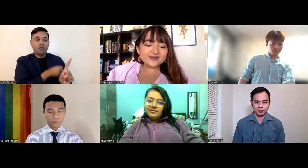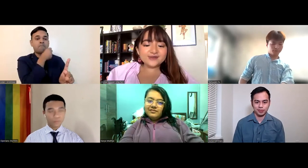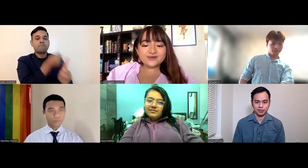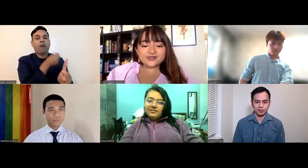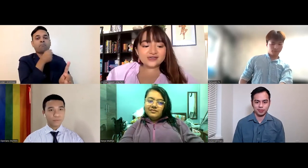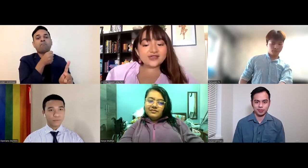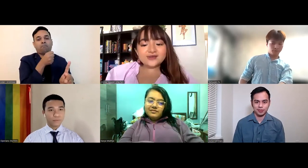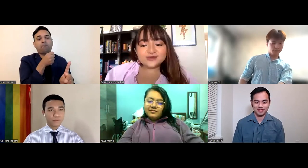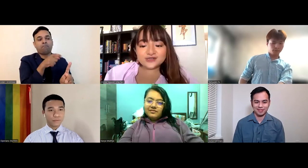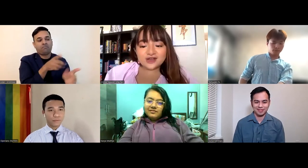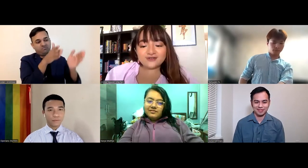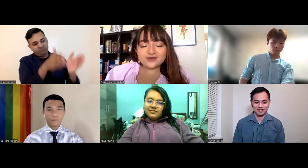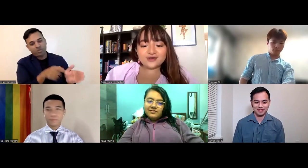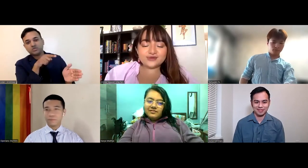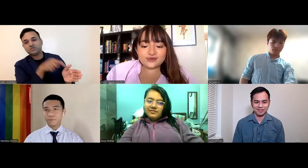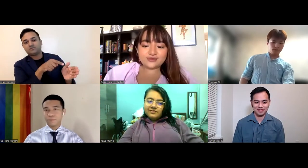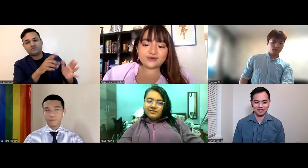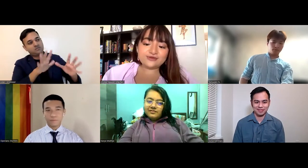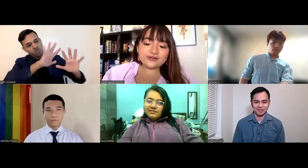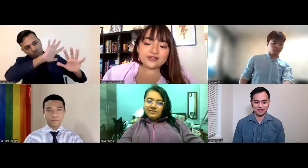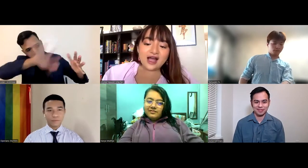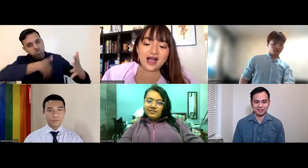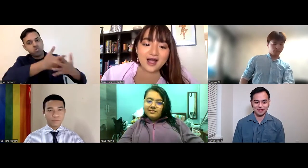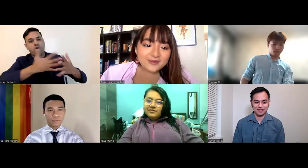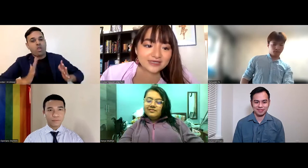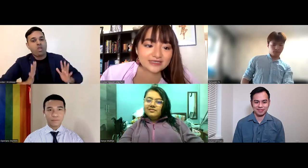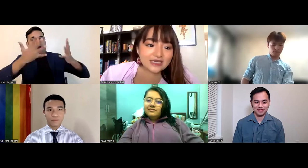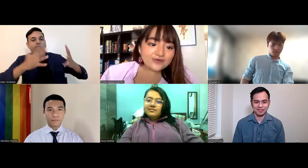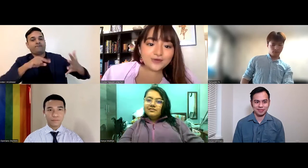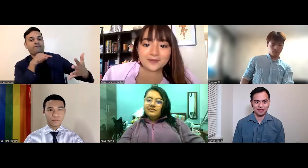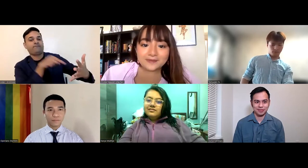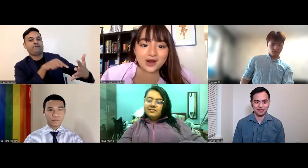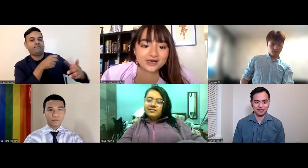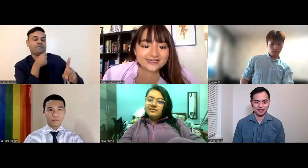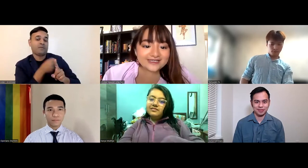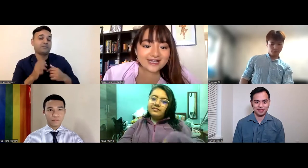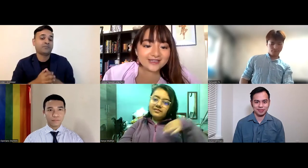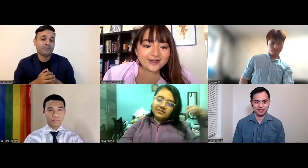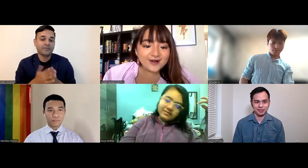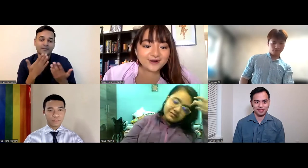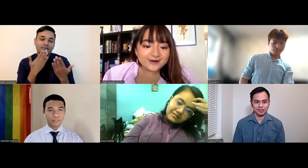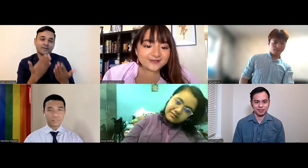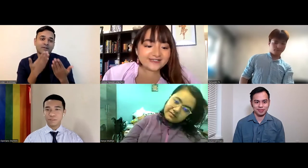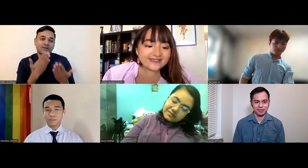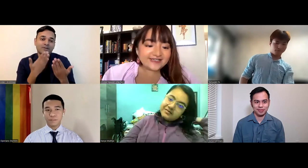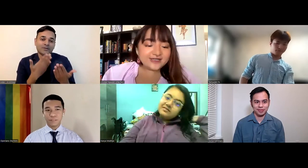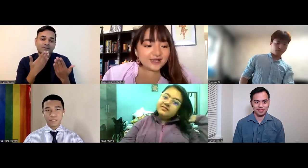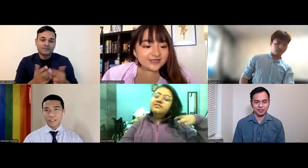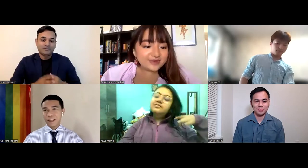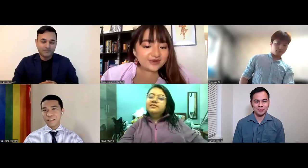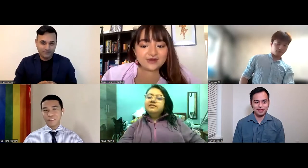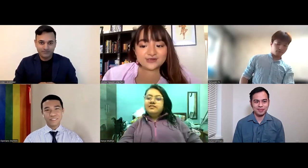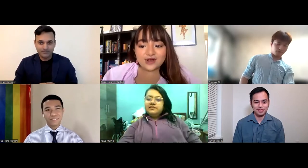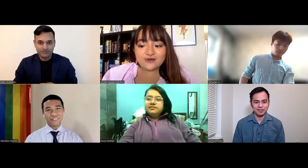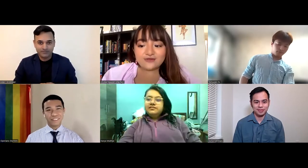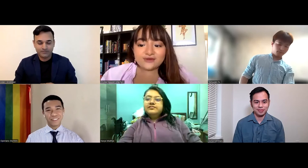Thank you so much. Thank you so much, Kavya. That was really beautiful. Let's hear from Marcus. Hello. Can you tell us a